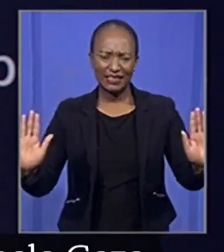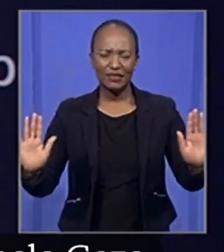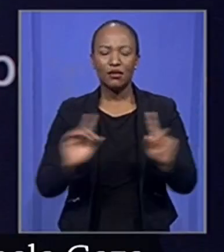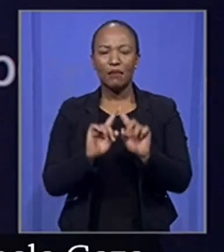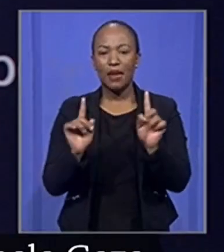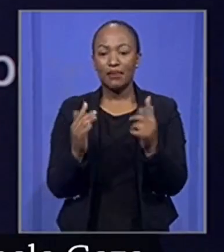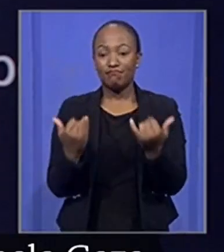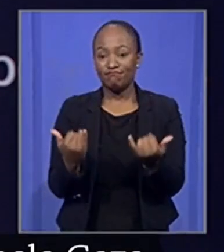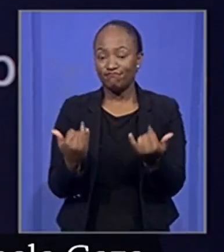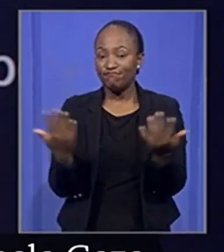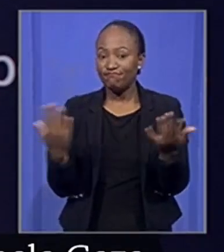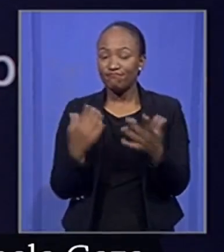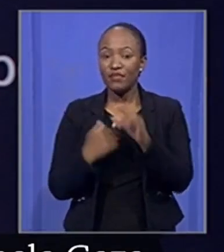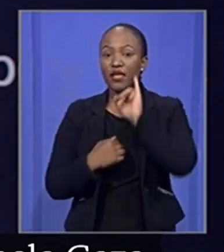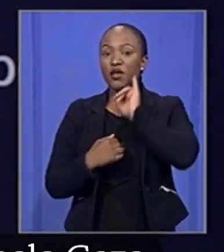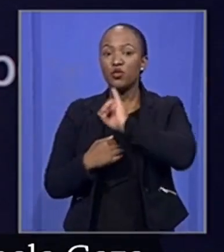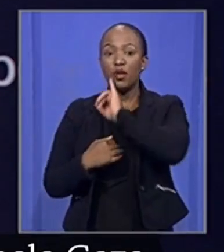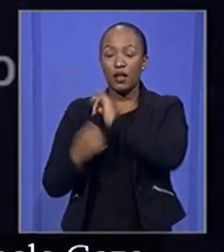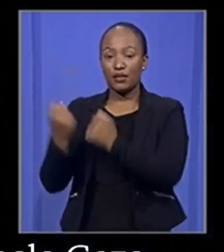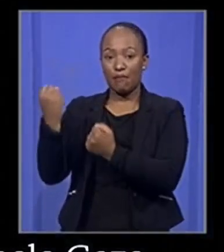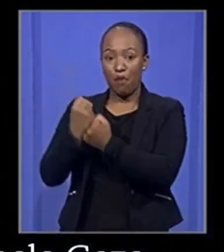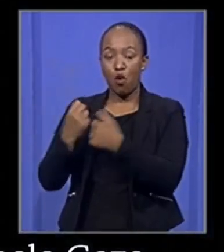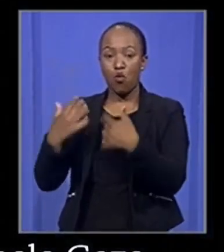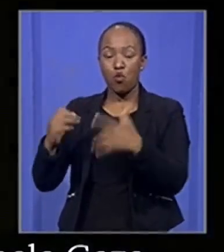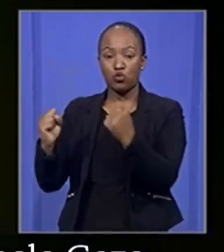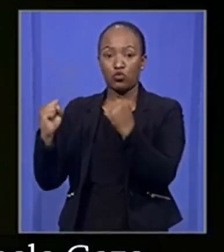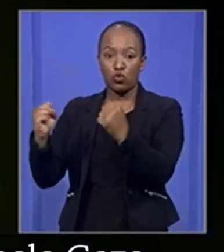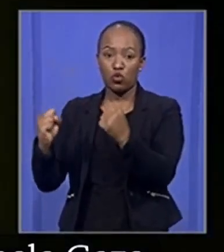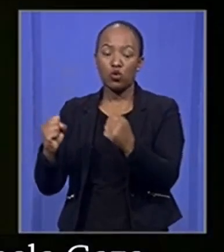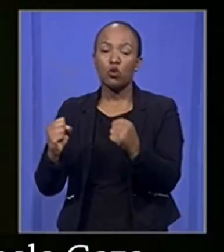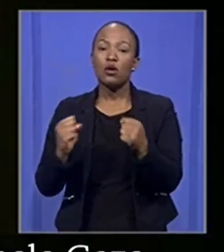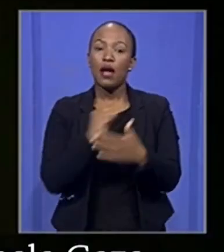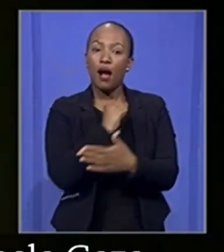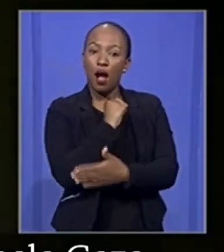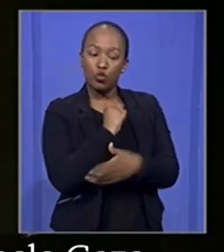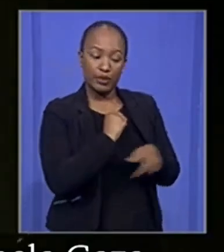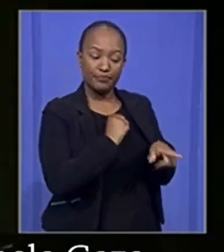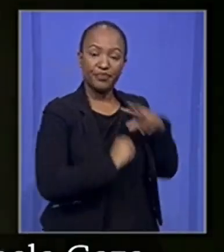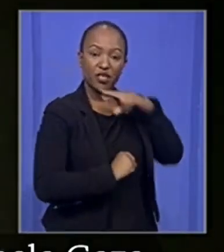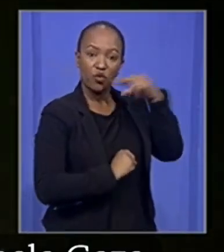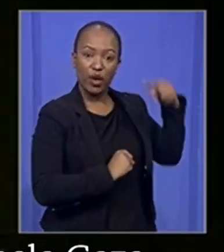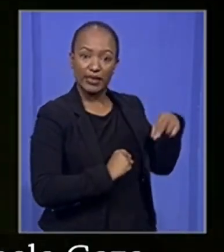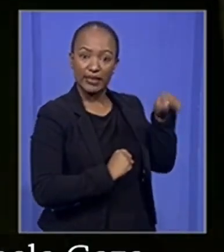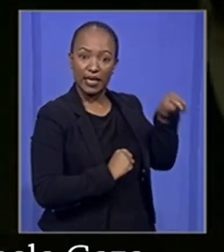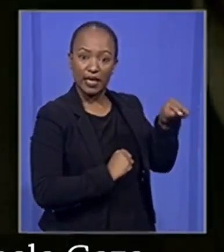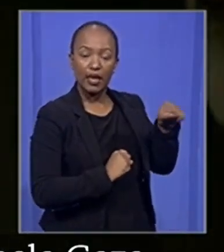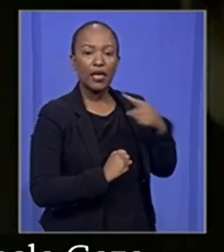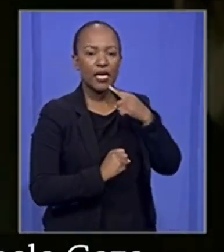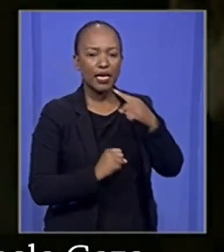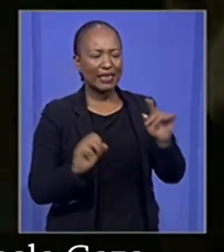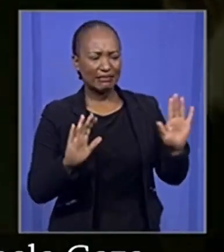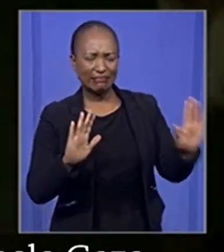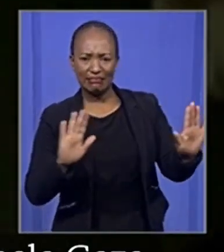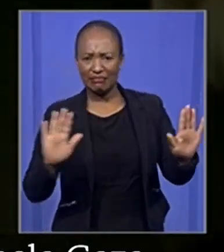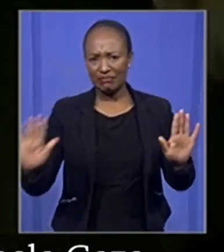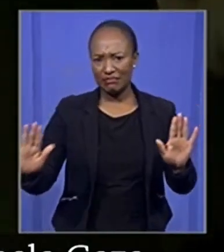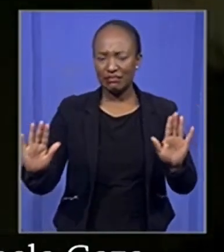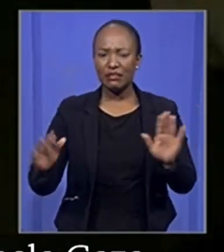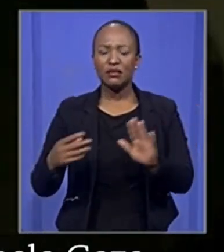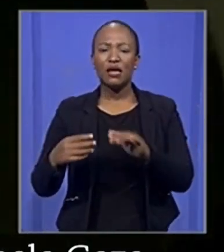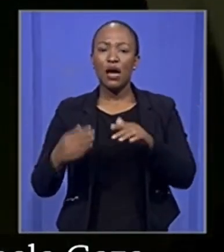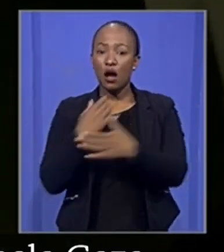ya bona ho naha ya Israel e matla. Naha ya Russia e kupile hore ho kgwebe matshwafo. Naha ya China